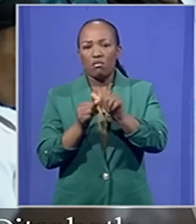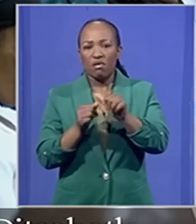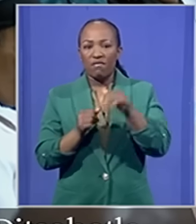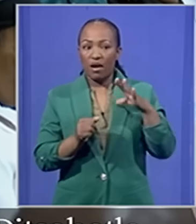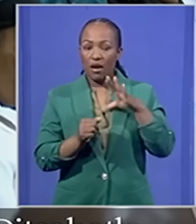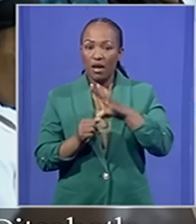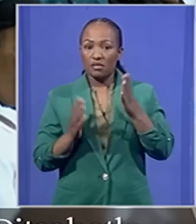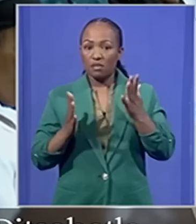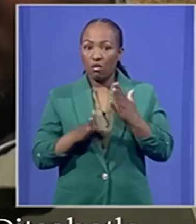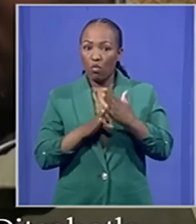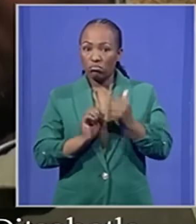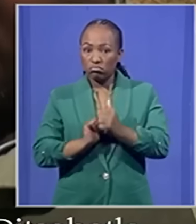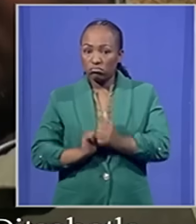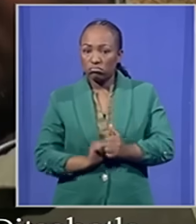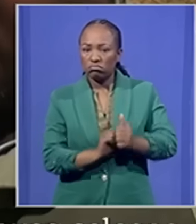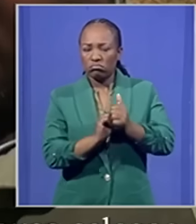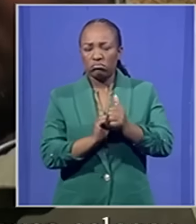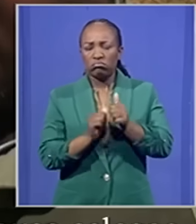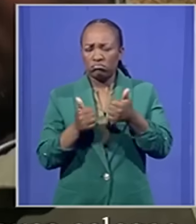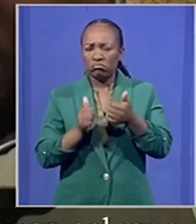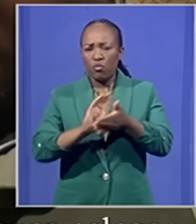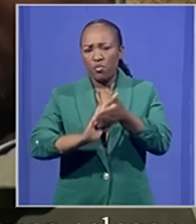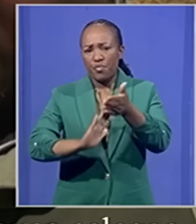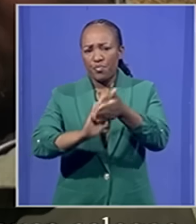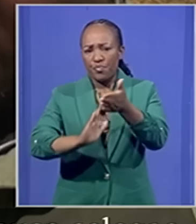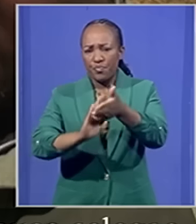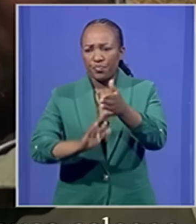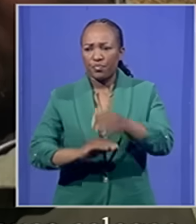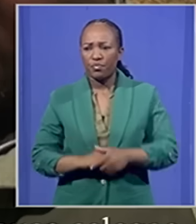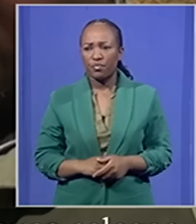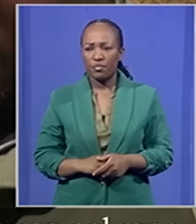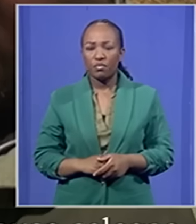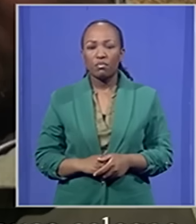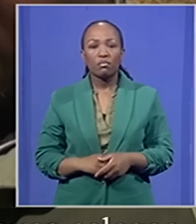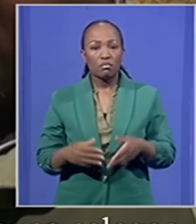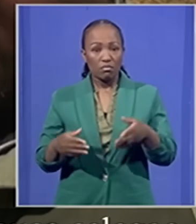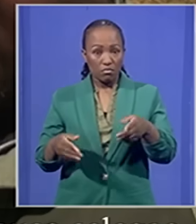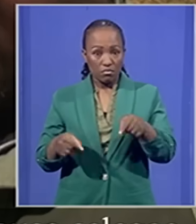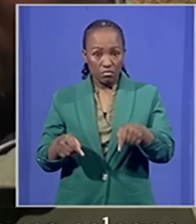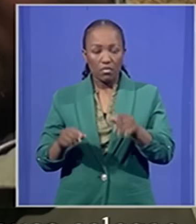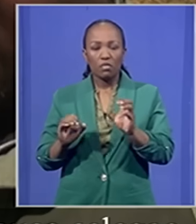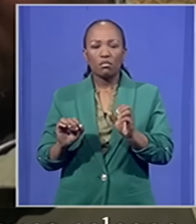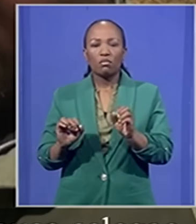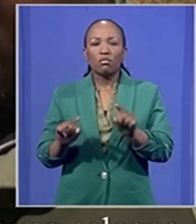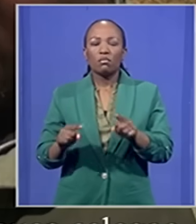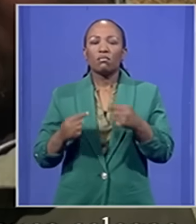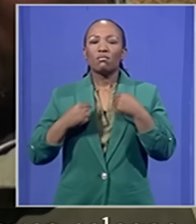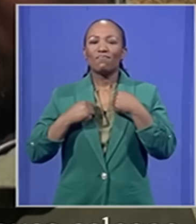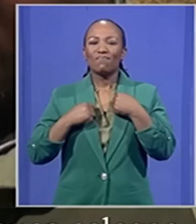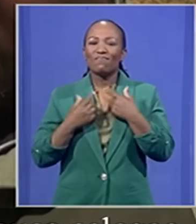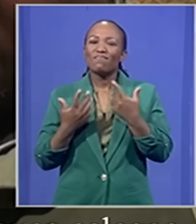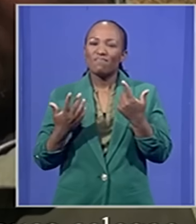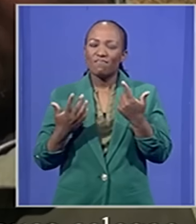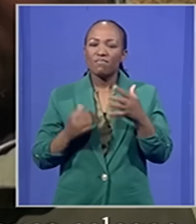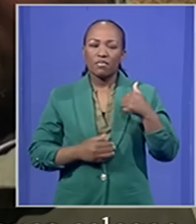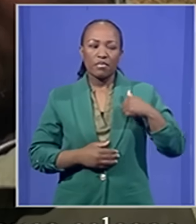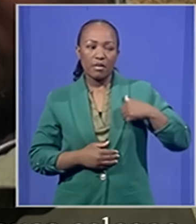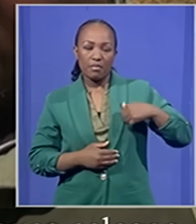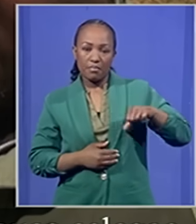le batsamaisi. Ke opportunity ke monyetla wa rena gore re tle re kgone go ke tsosolosa bjalo ka mmasepala